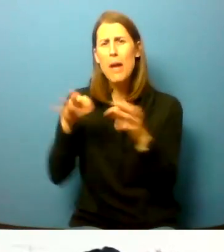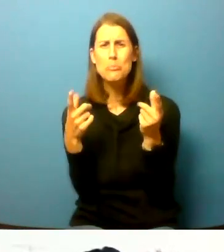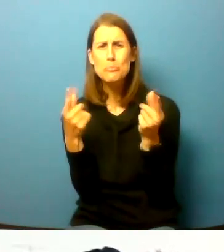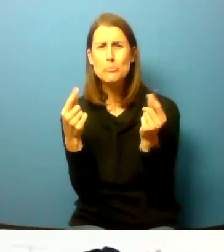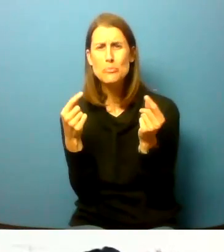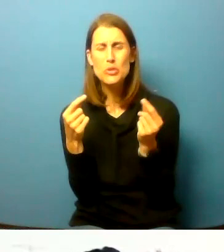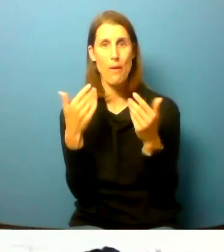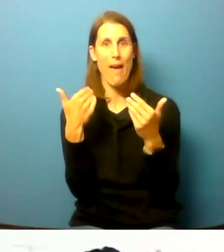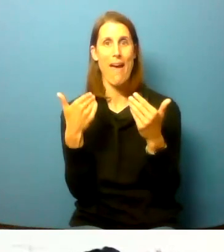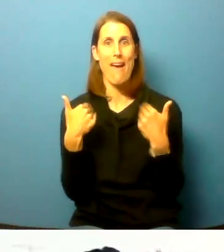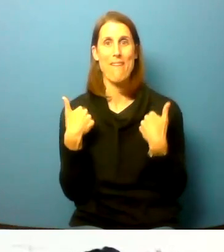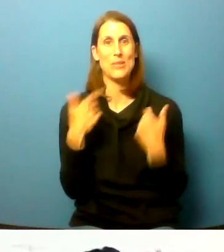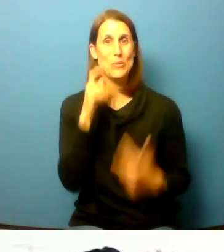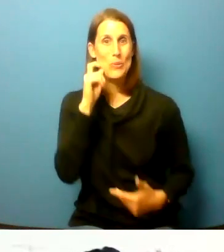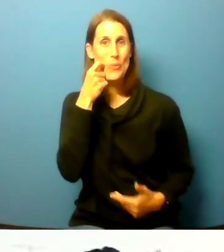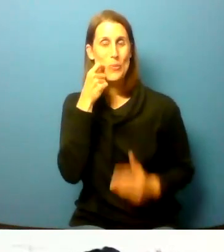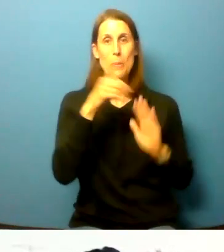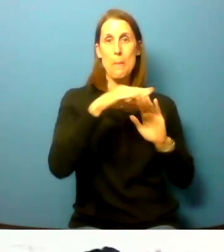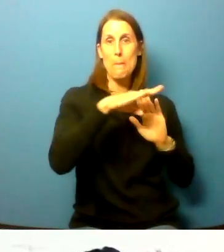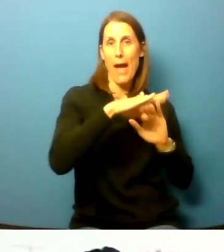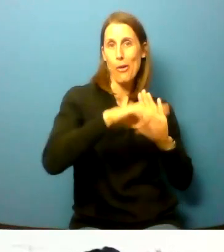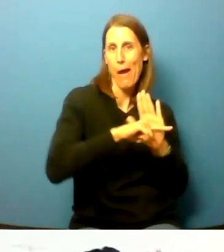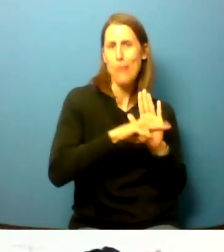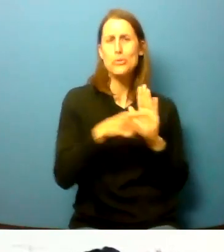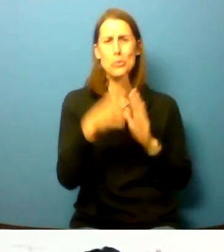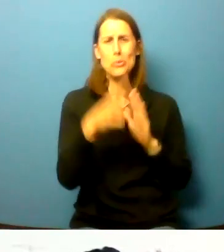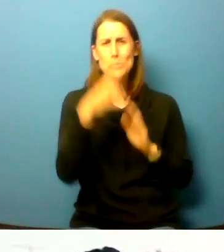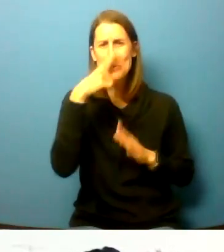us a brief, like, what is a virtual background?